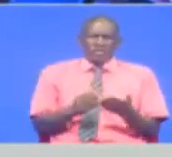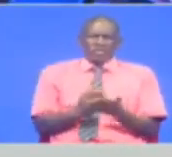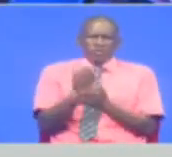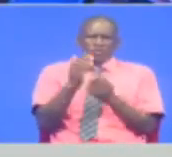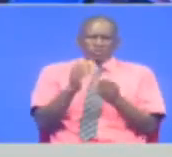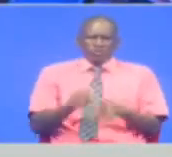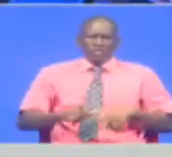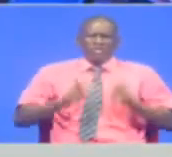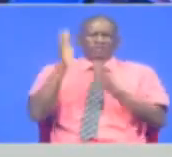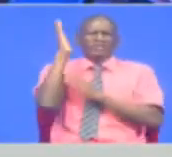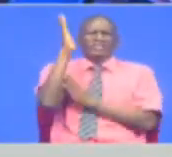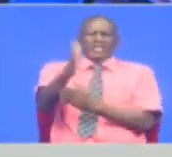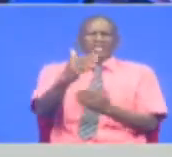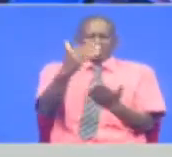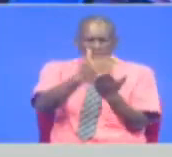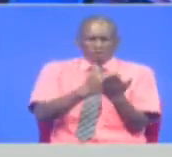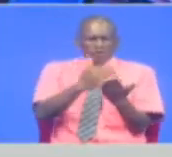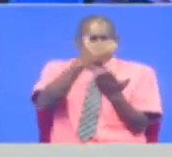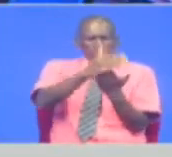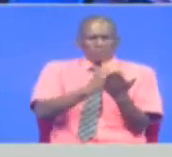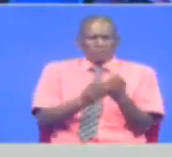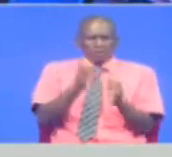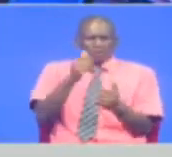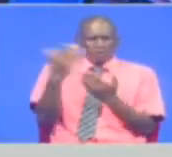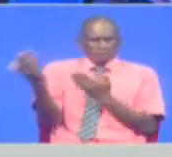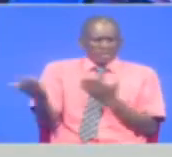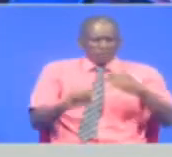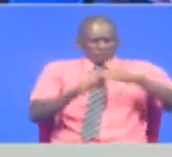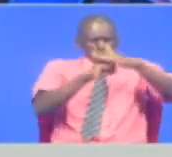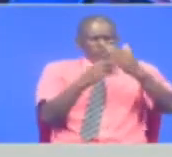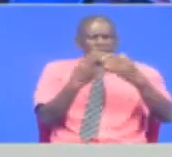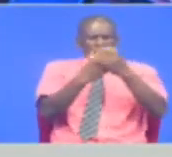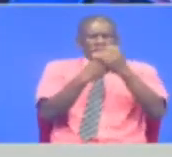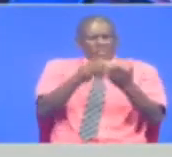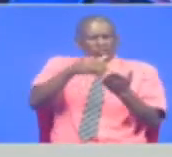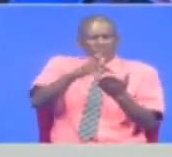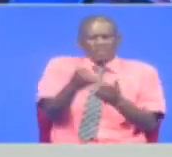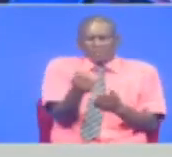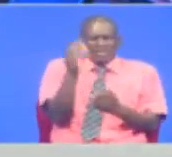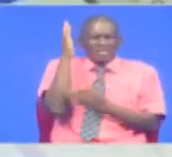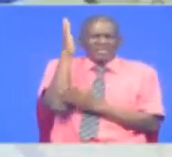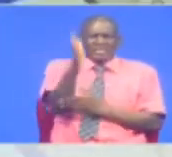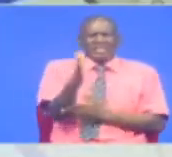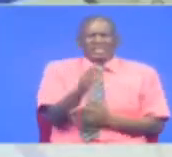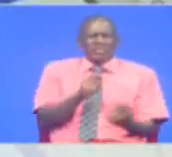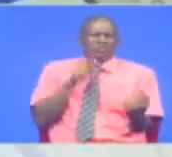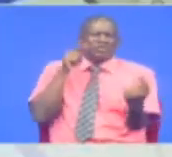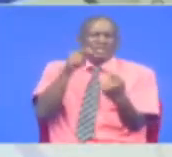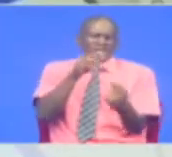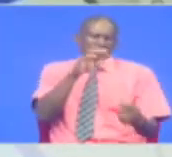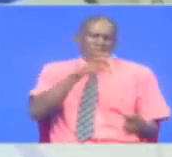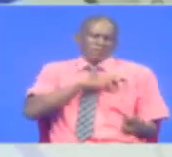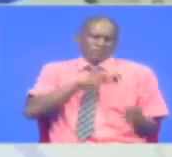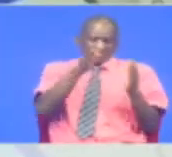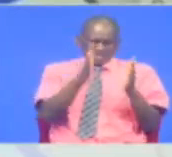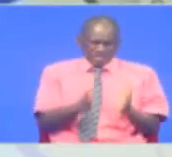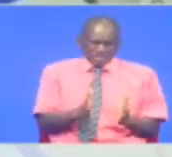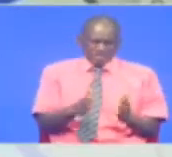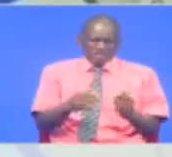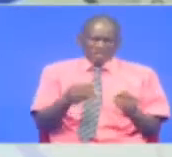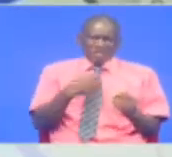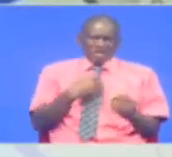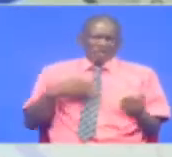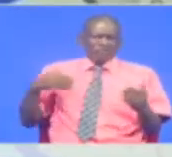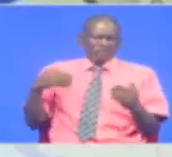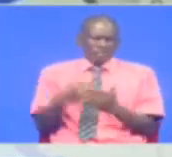GiveDirectly program. The program, which allows donor partners to send money directly to target beneficiaries, has reached an